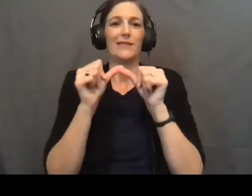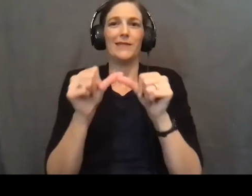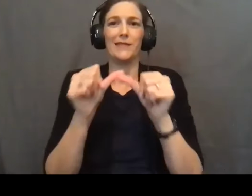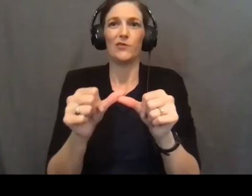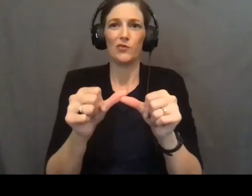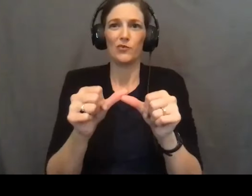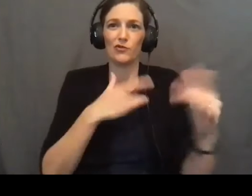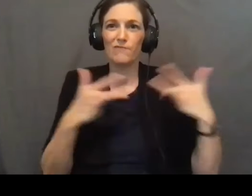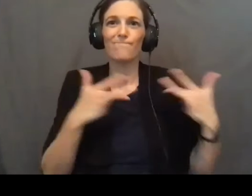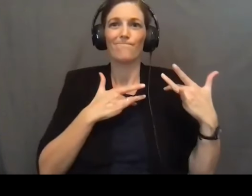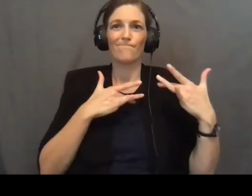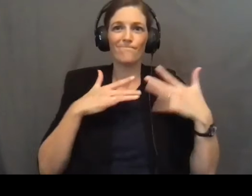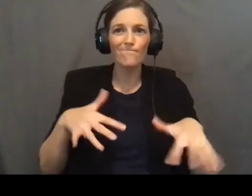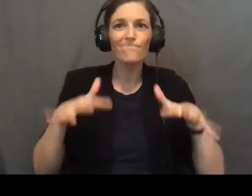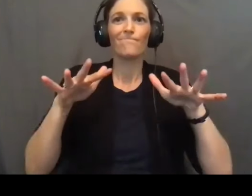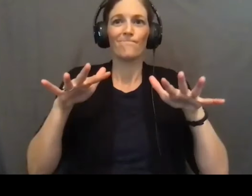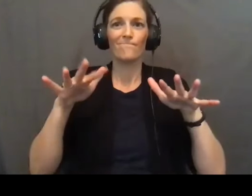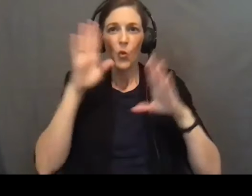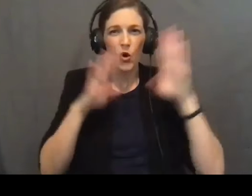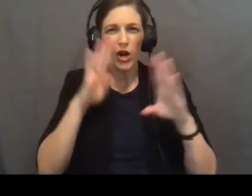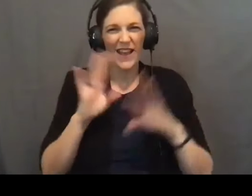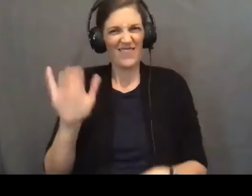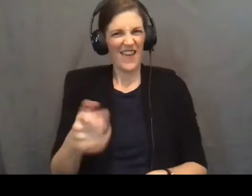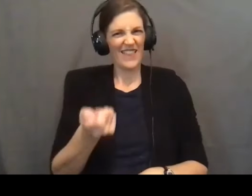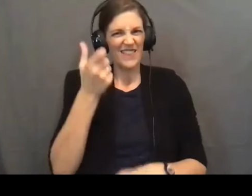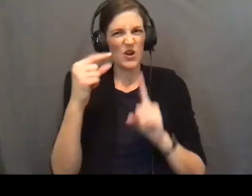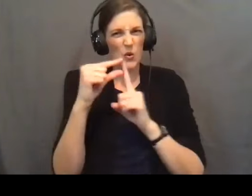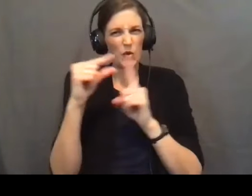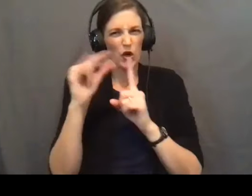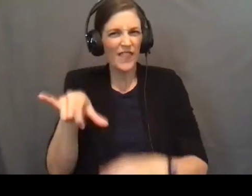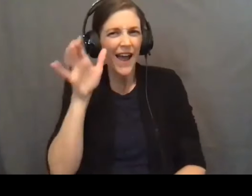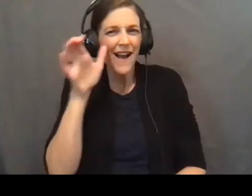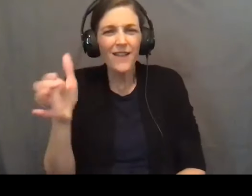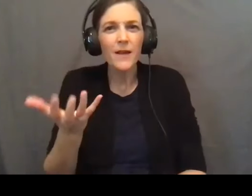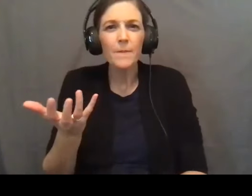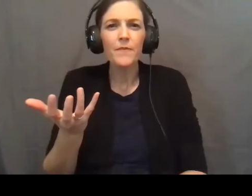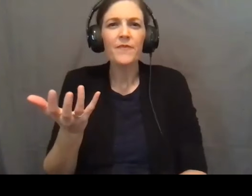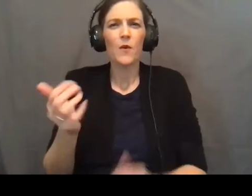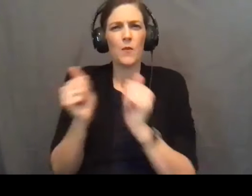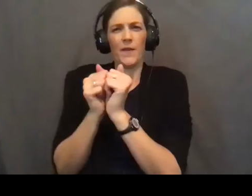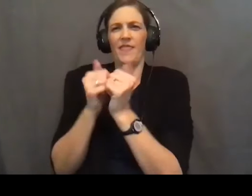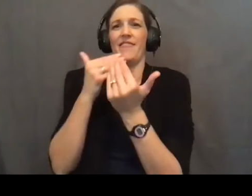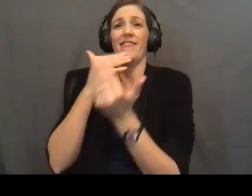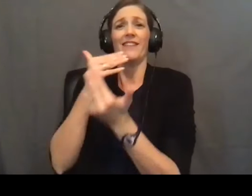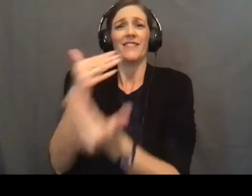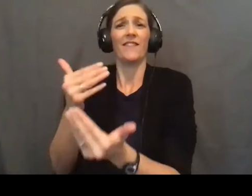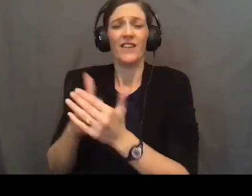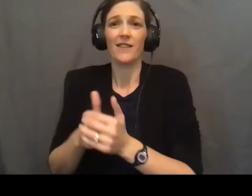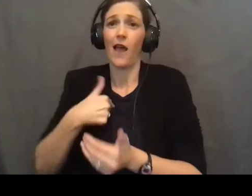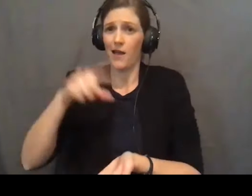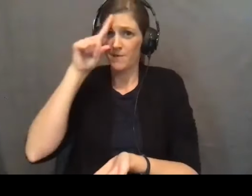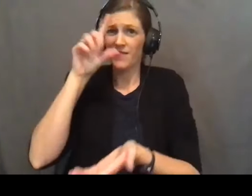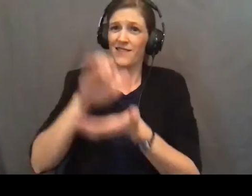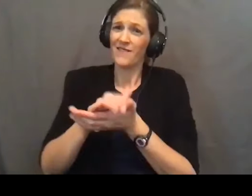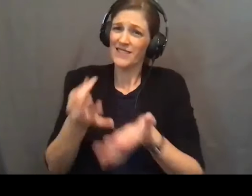and worry. And this little word here, this concept, this thought of with thanksgiving, I believe is the